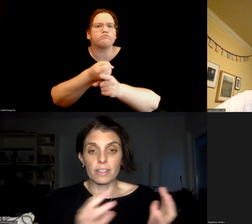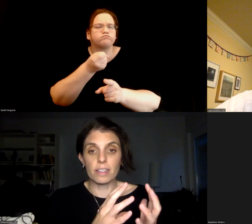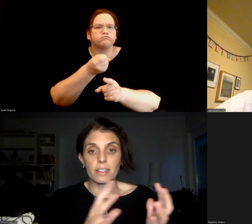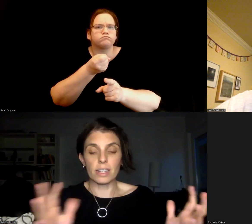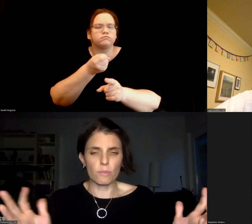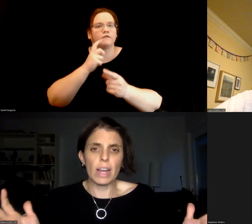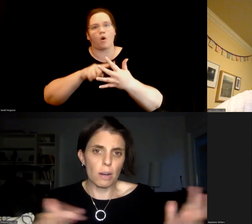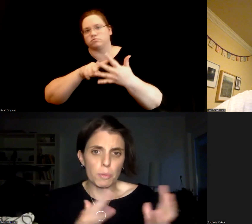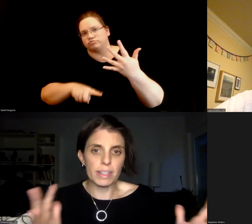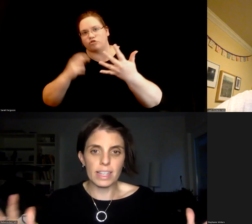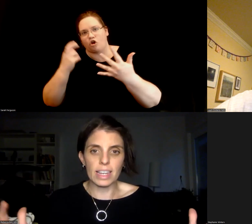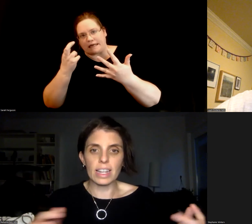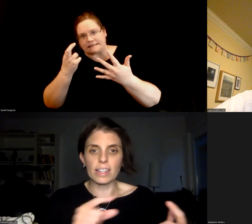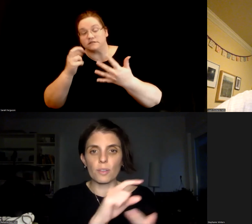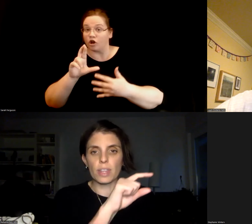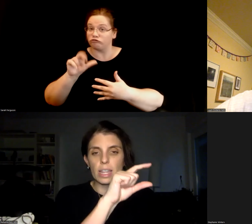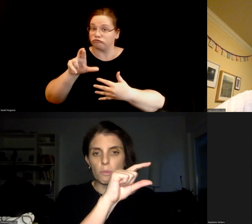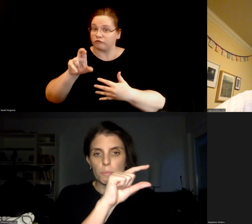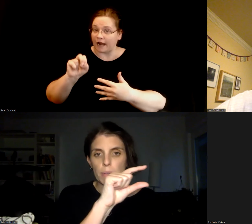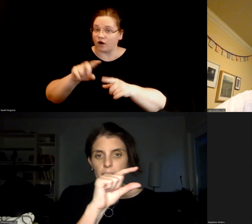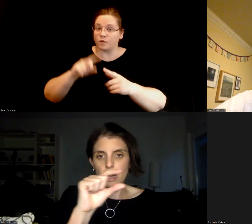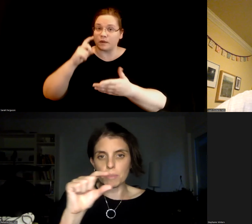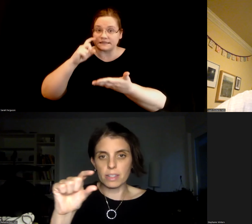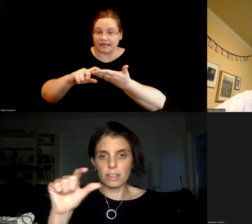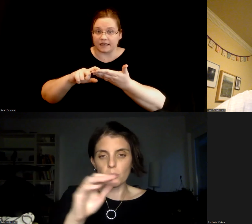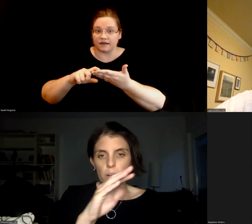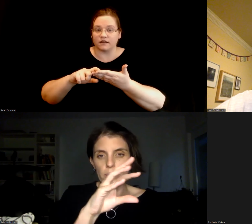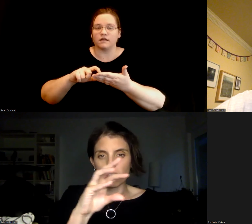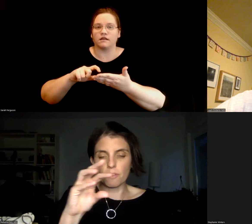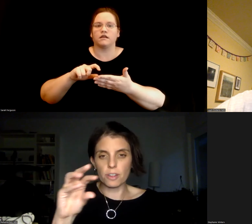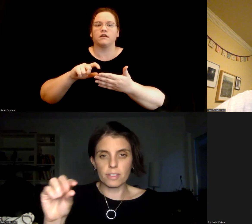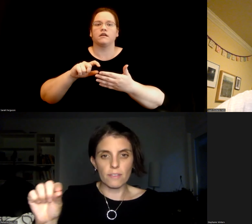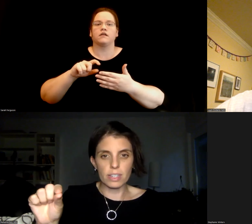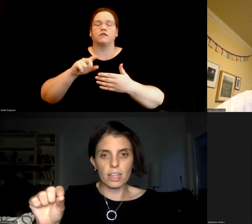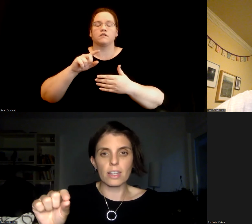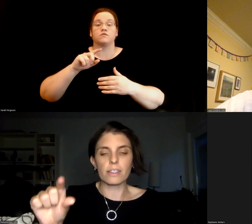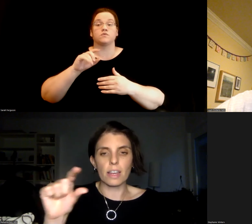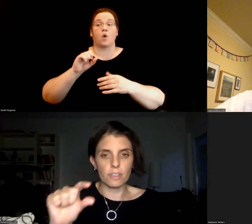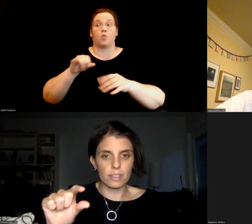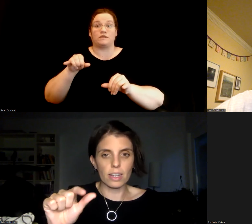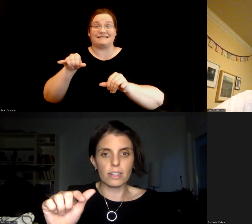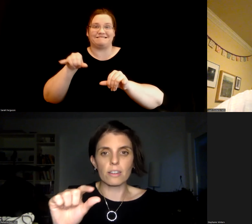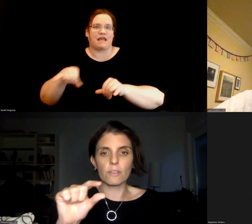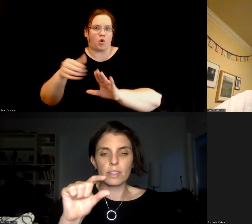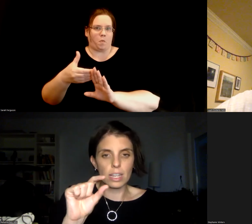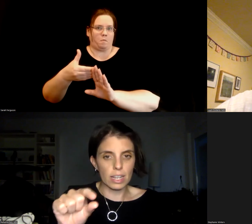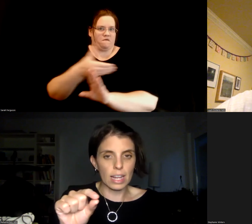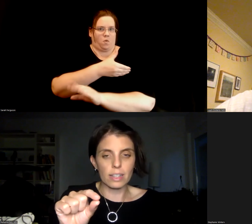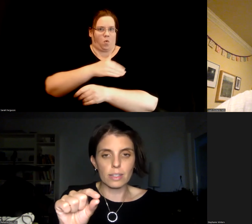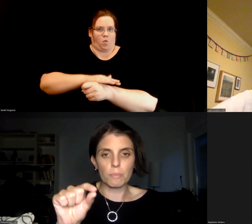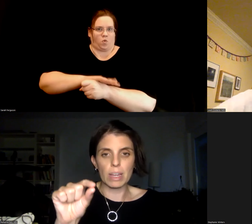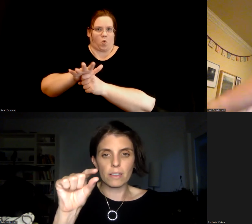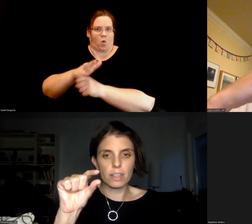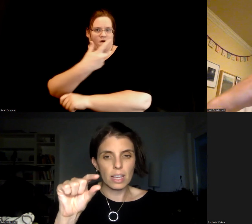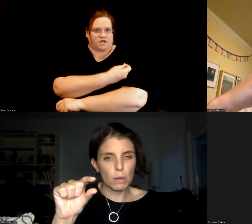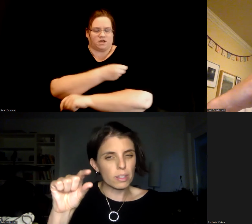lots of reasons. It's rare, but we see it. And so then they were picking up a signal where within the first 7 days after the second dose in